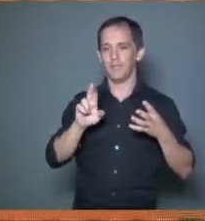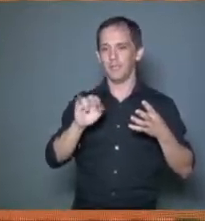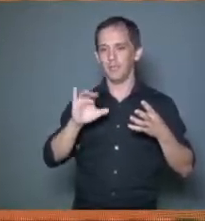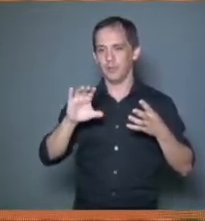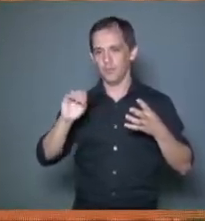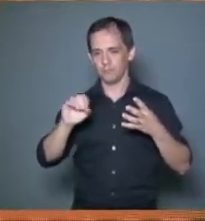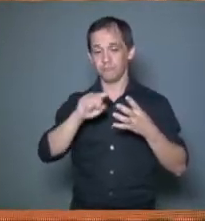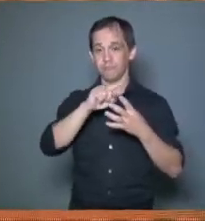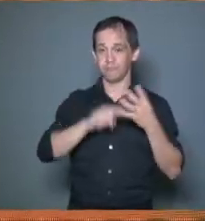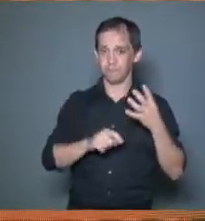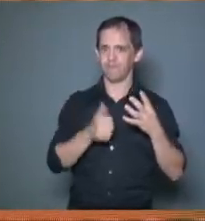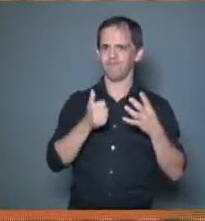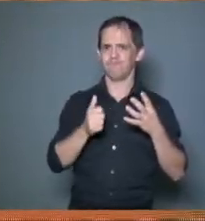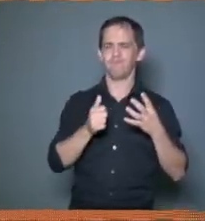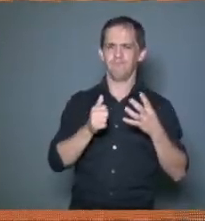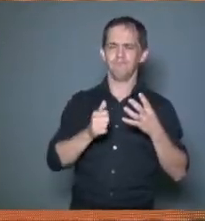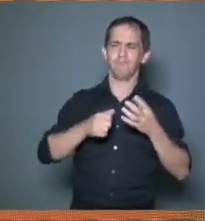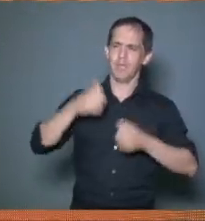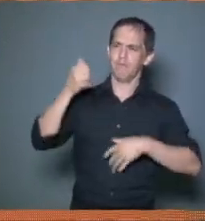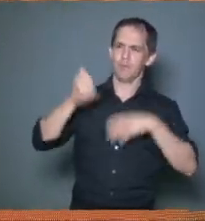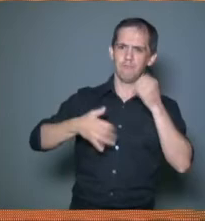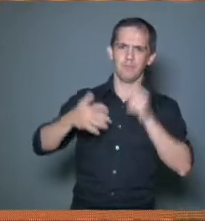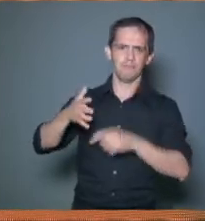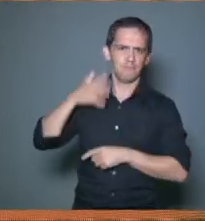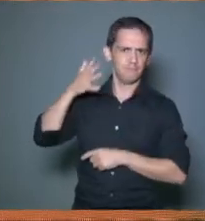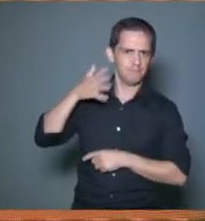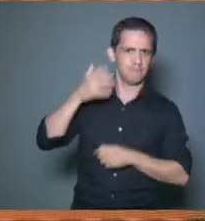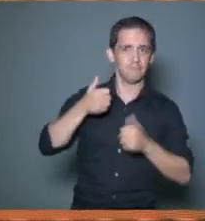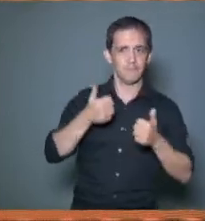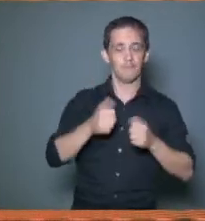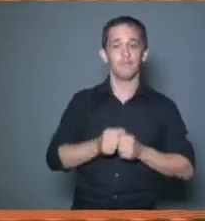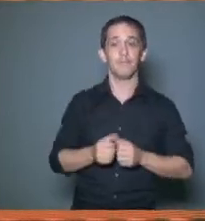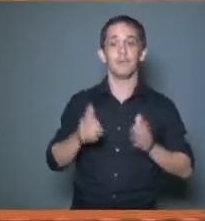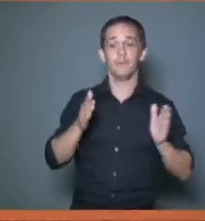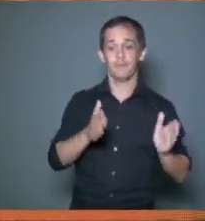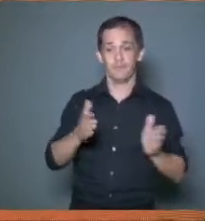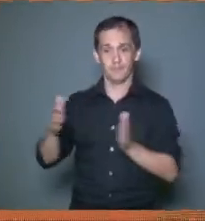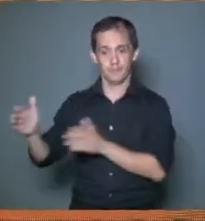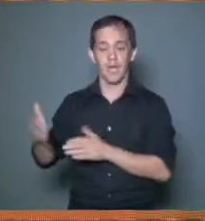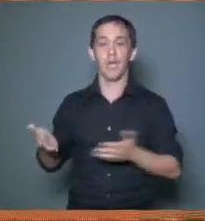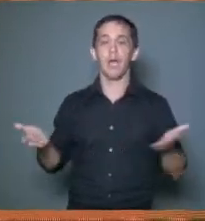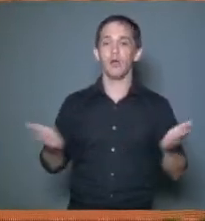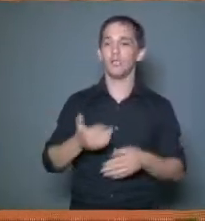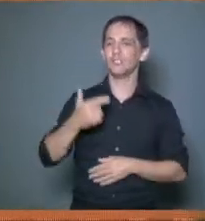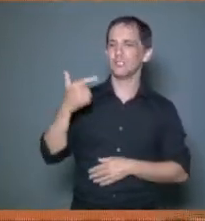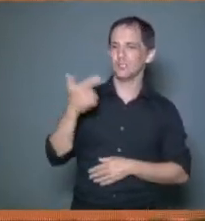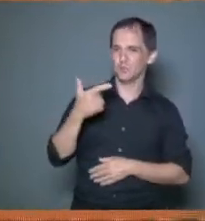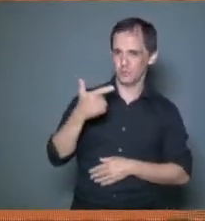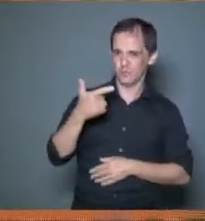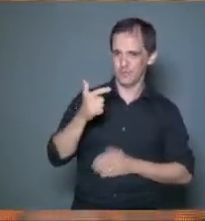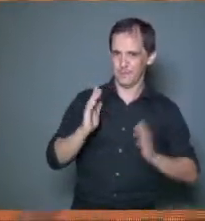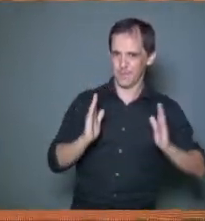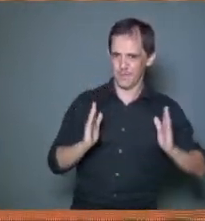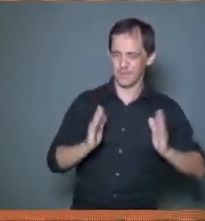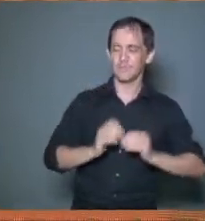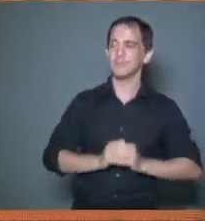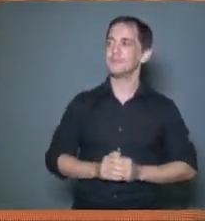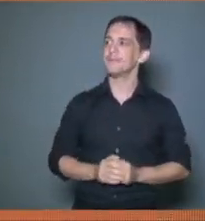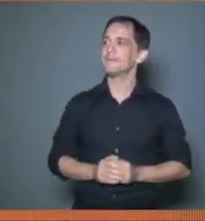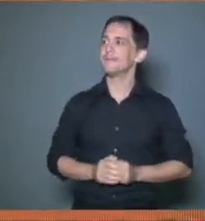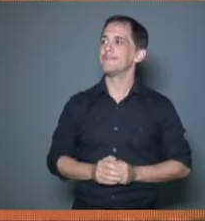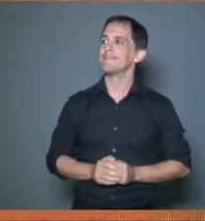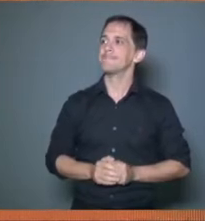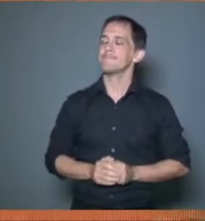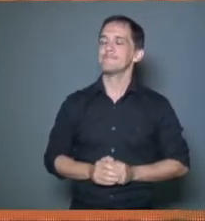this relevant information about our company. Well, it is now time to begin the second part of our meeting. I'm going